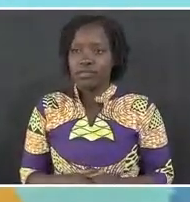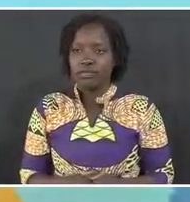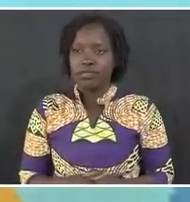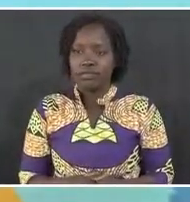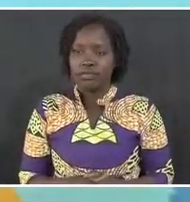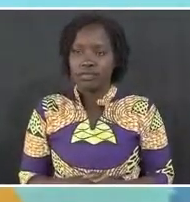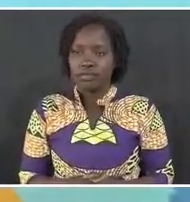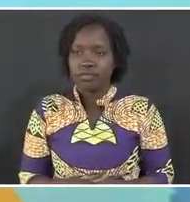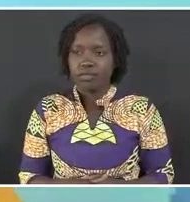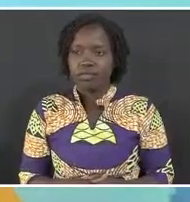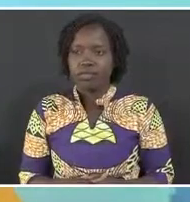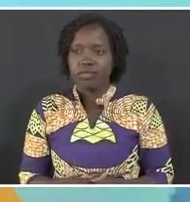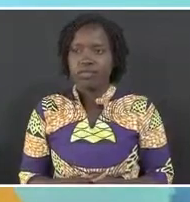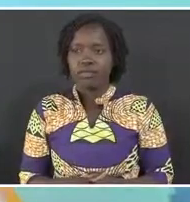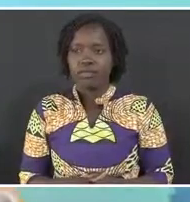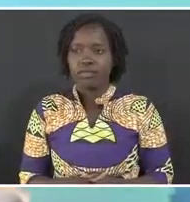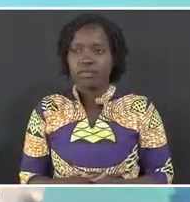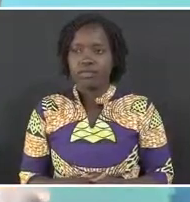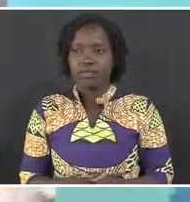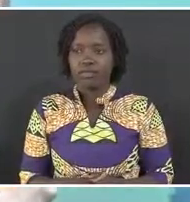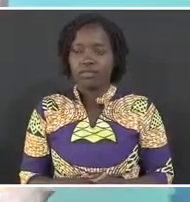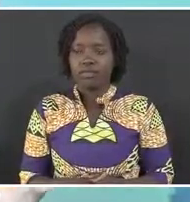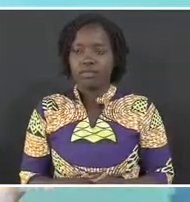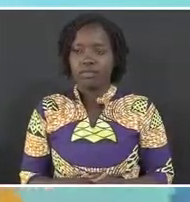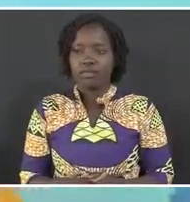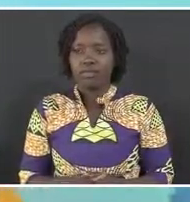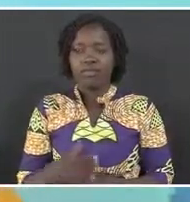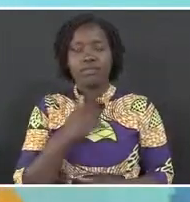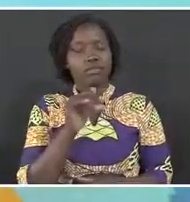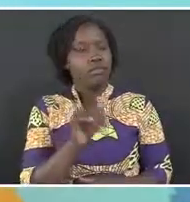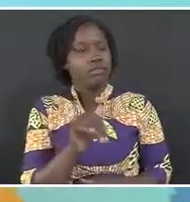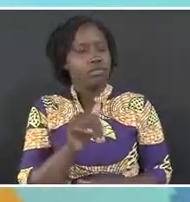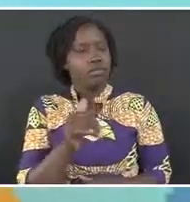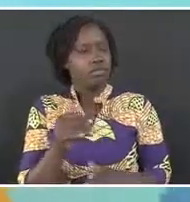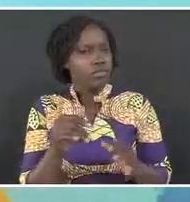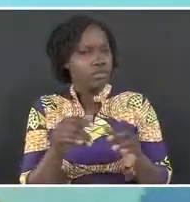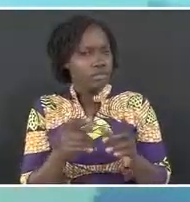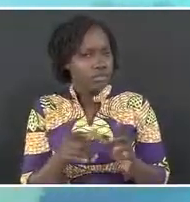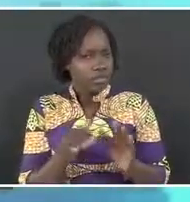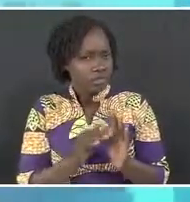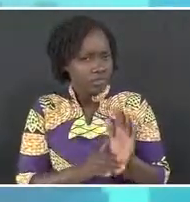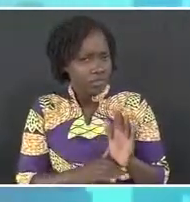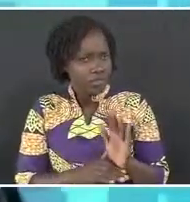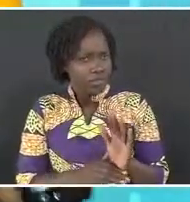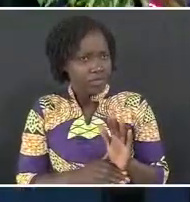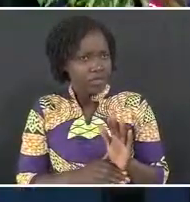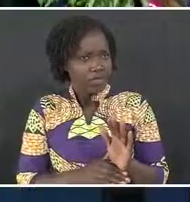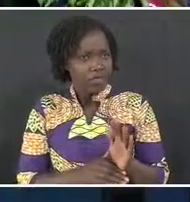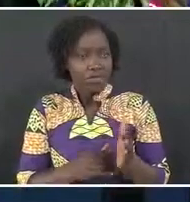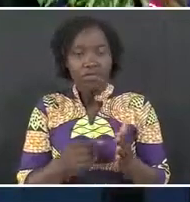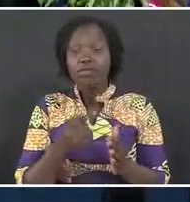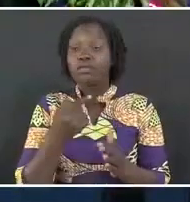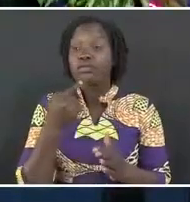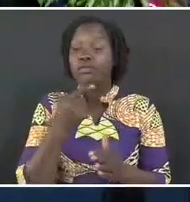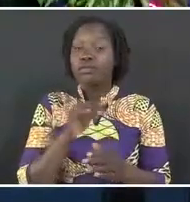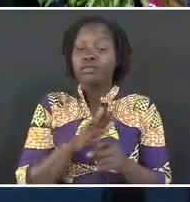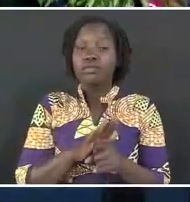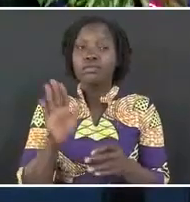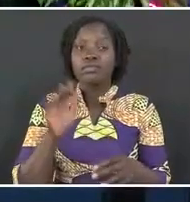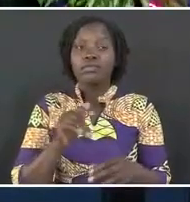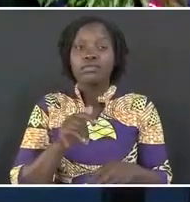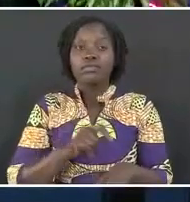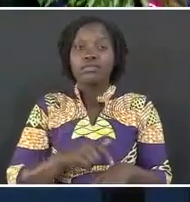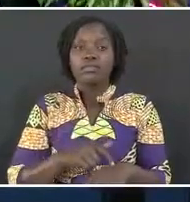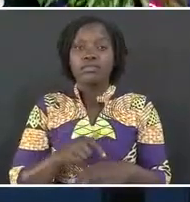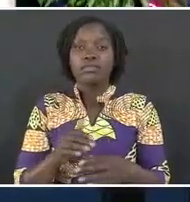We are fast at saying, you know, there's this statement we love, and we like saying it. There are some